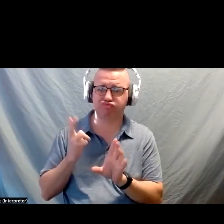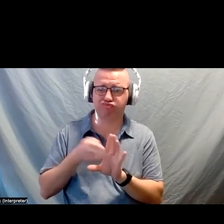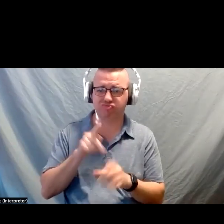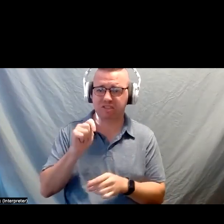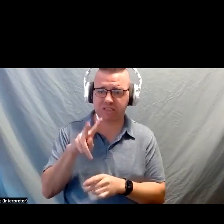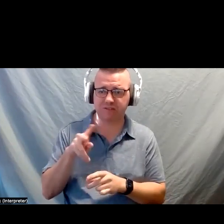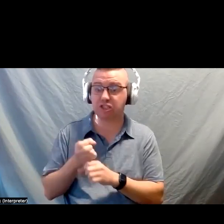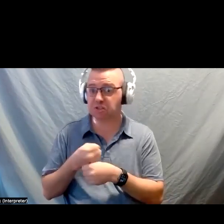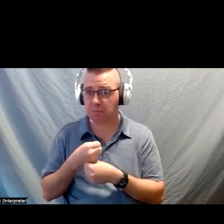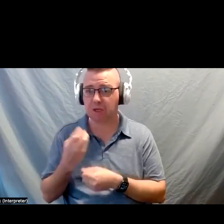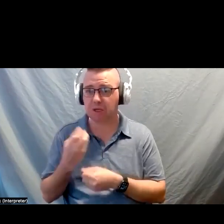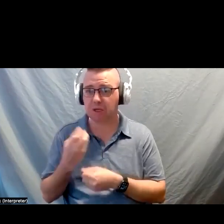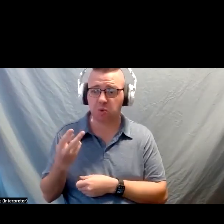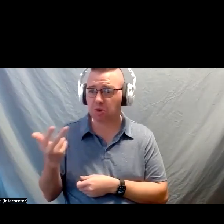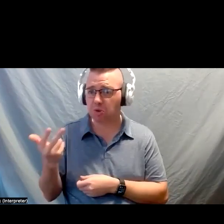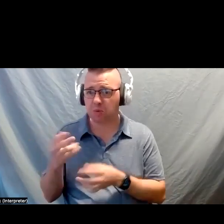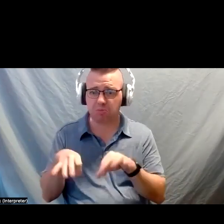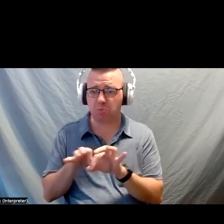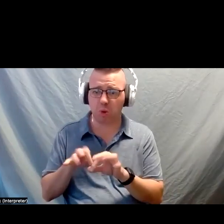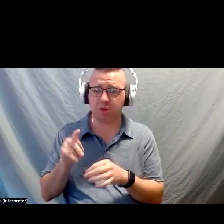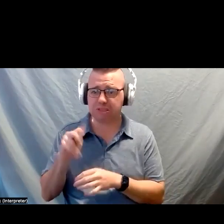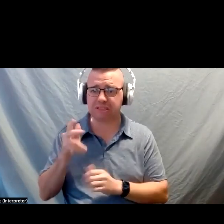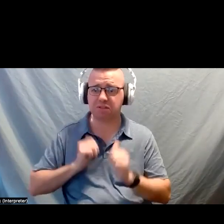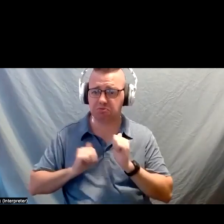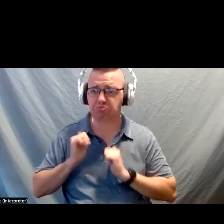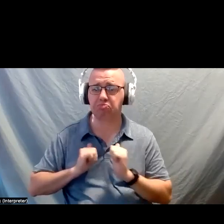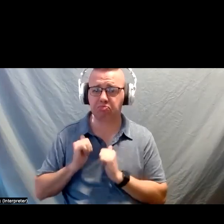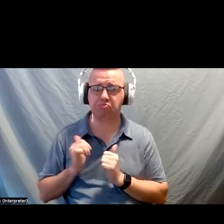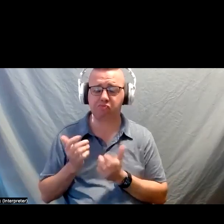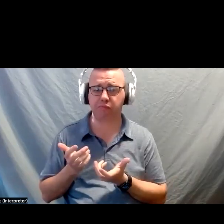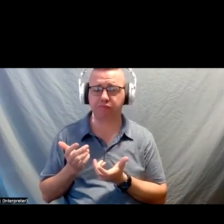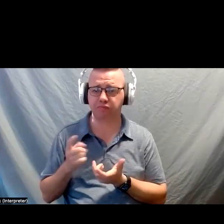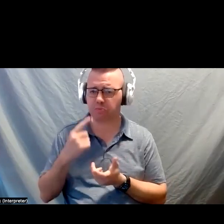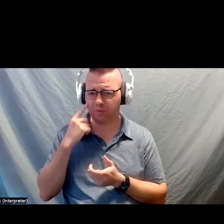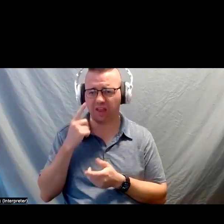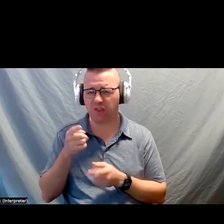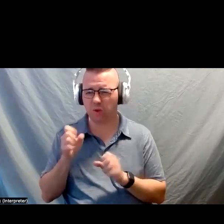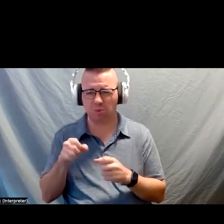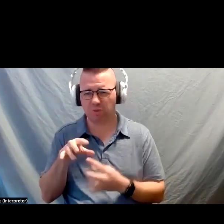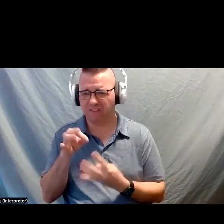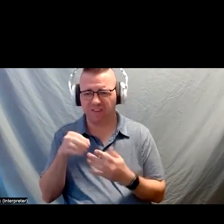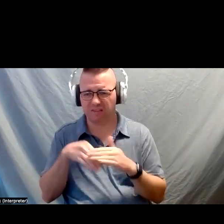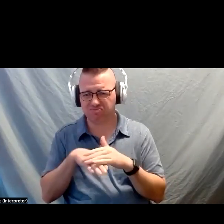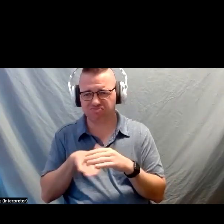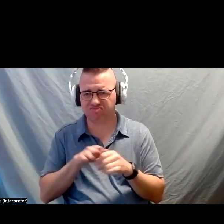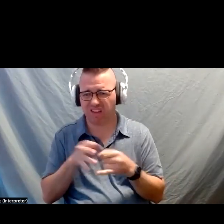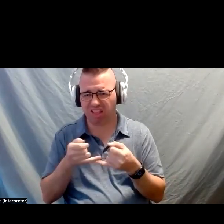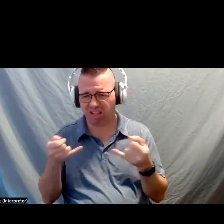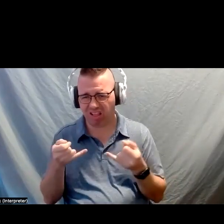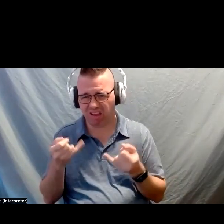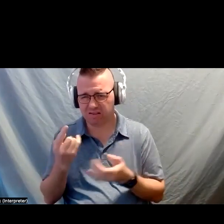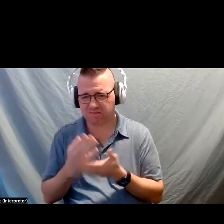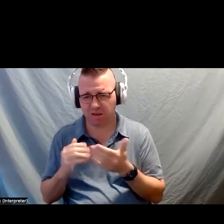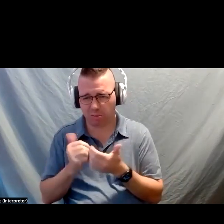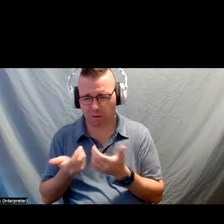or 3 important television films, which I'm sure you can probably find access to online one way